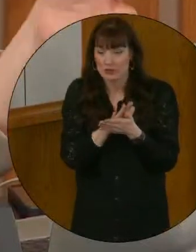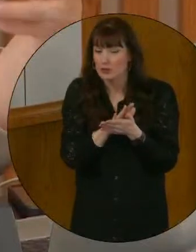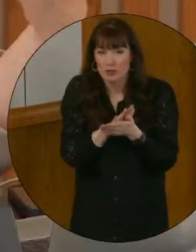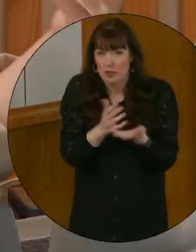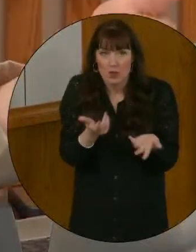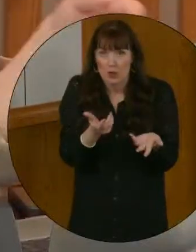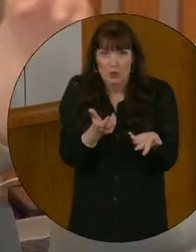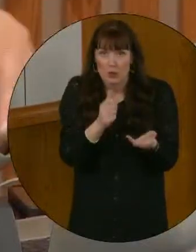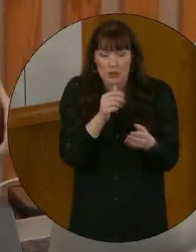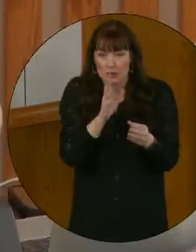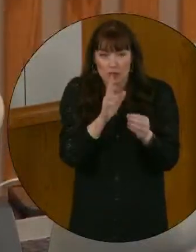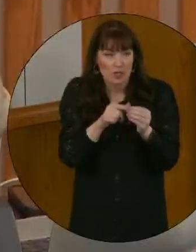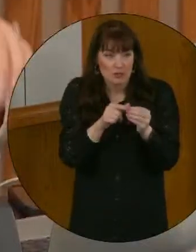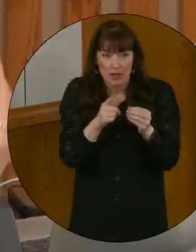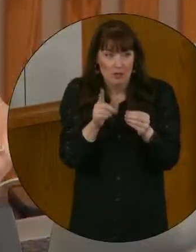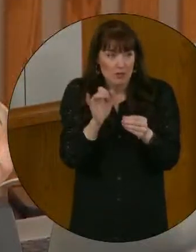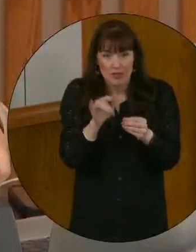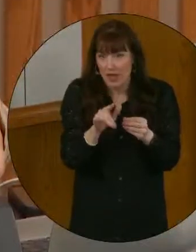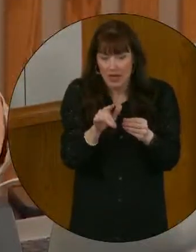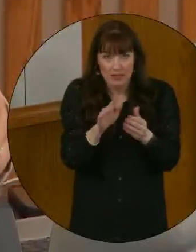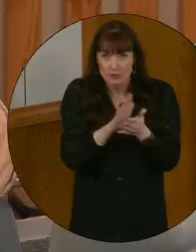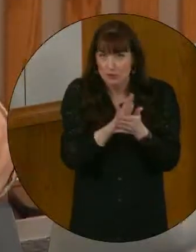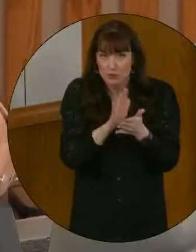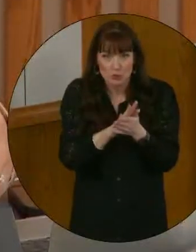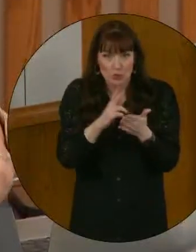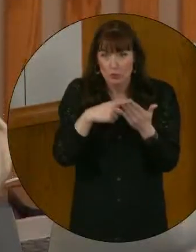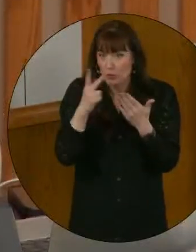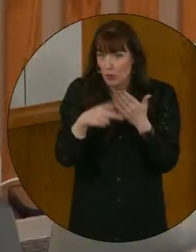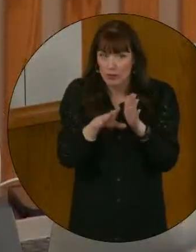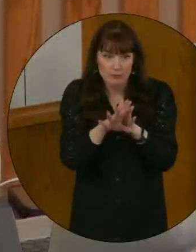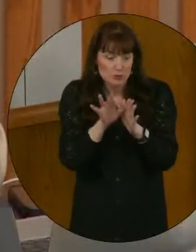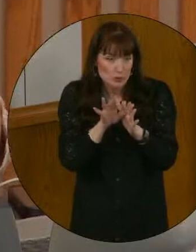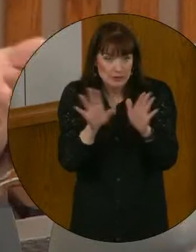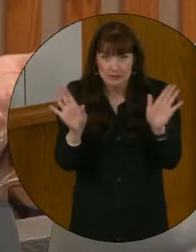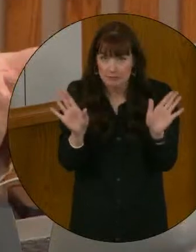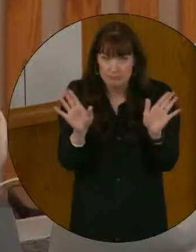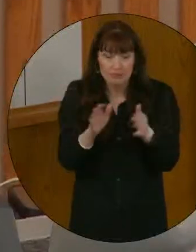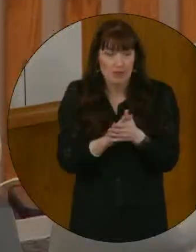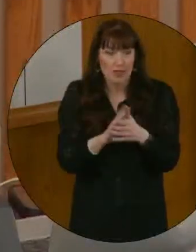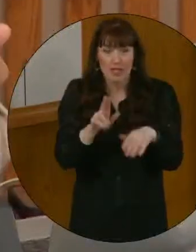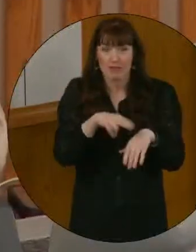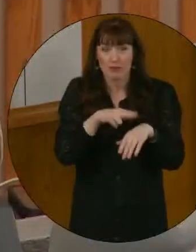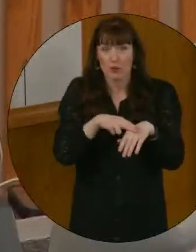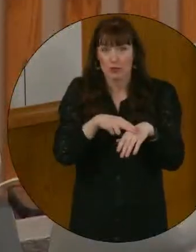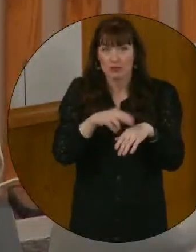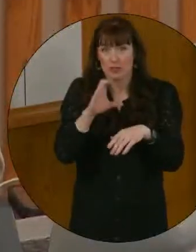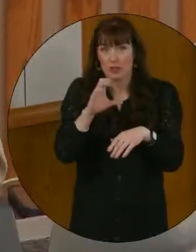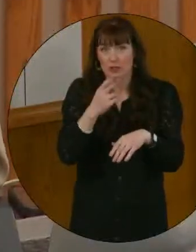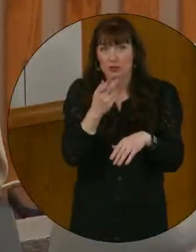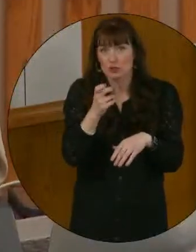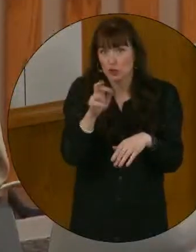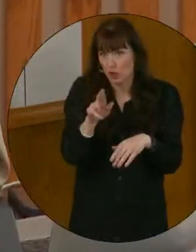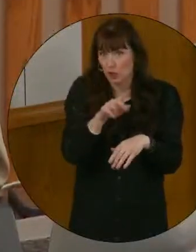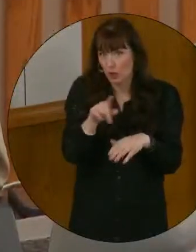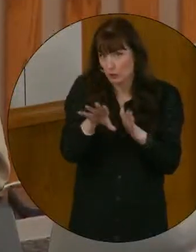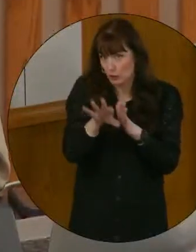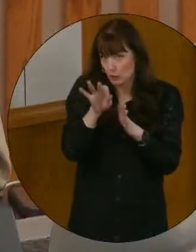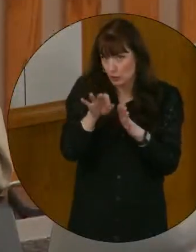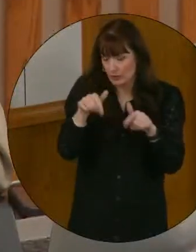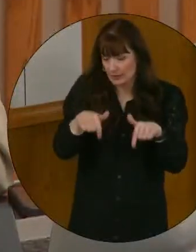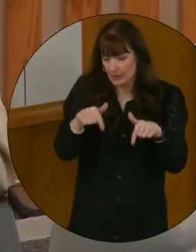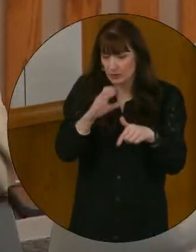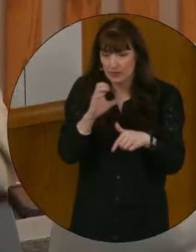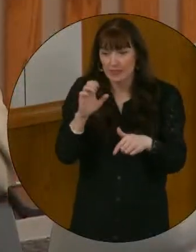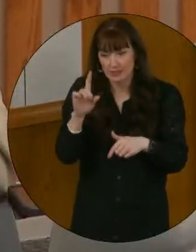choice programming through vouchers or anything like that. We are. And of course, our charter schools that are also considered a choice in our school